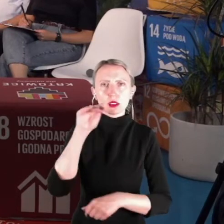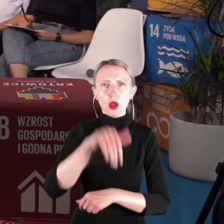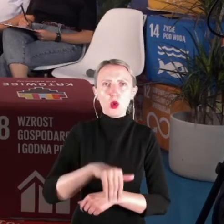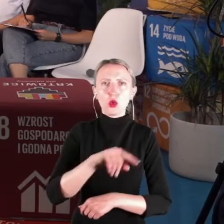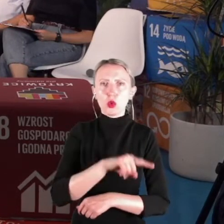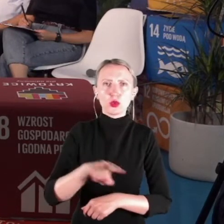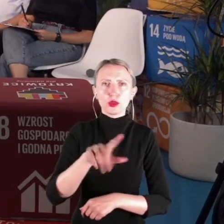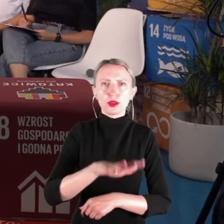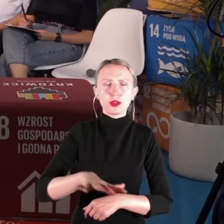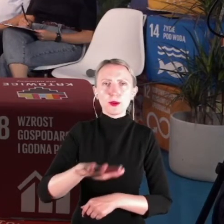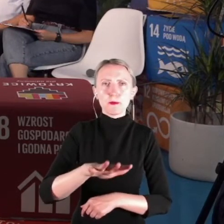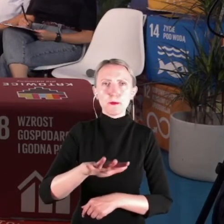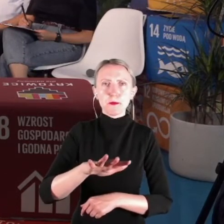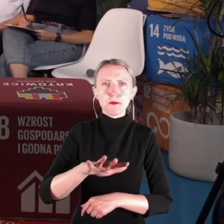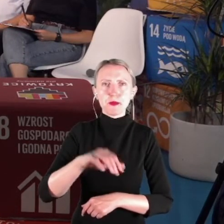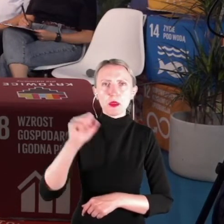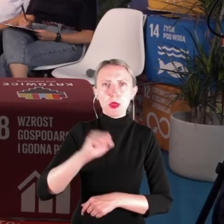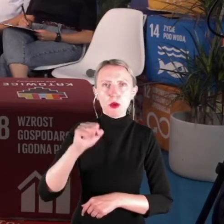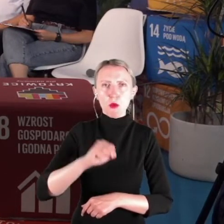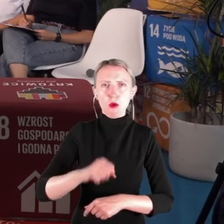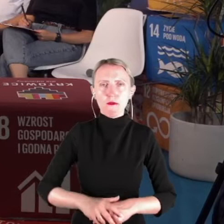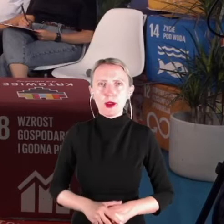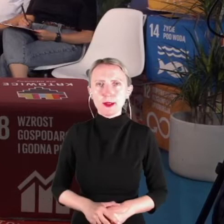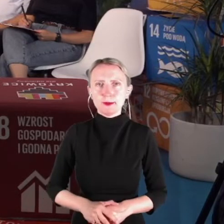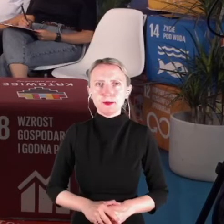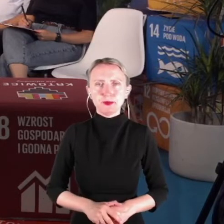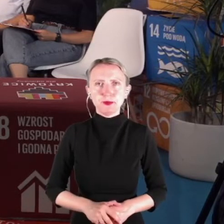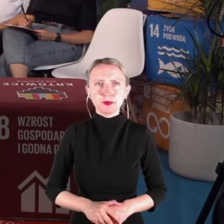defining the urbanization of this part of the Soviet Union. It was